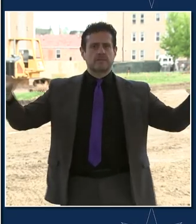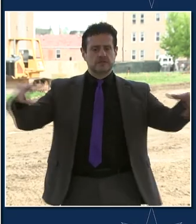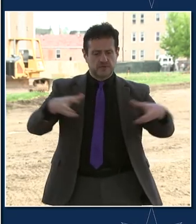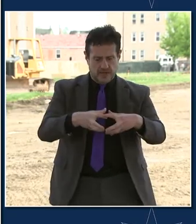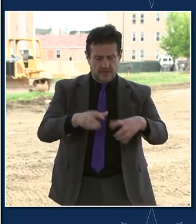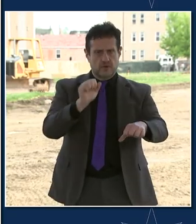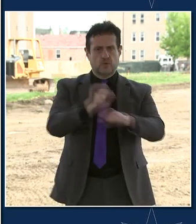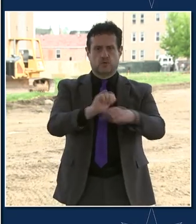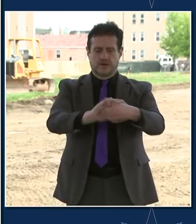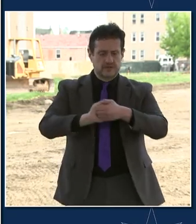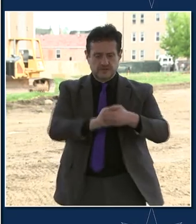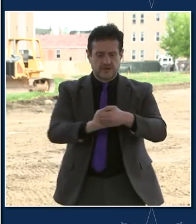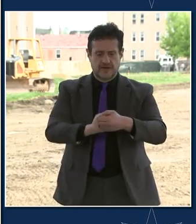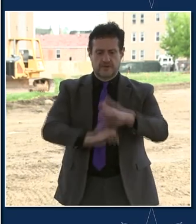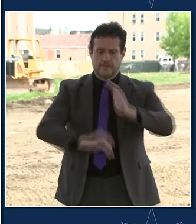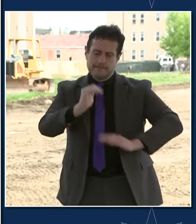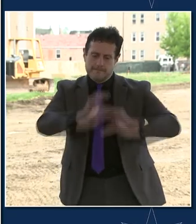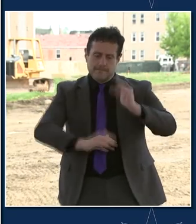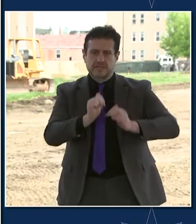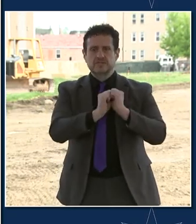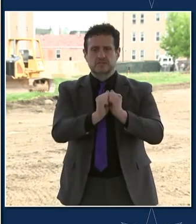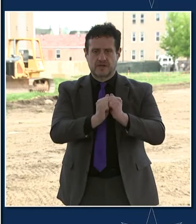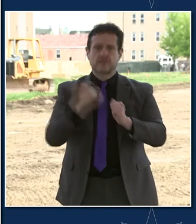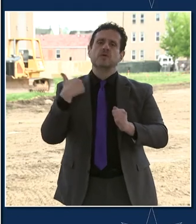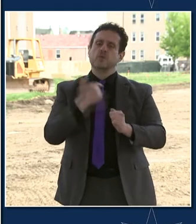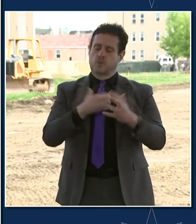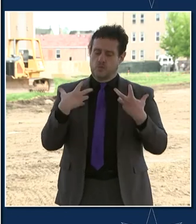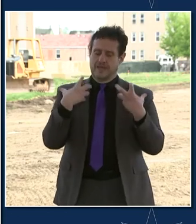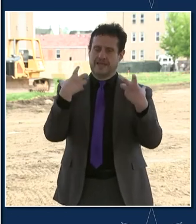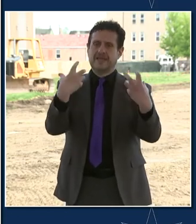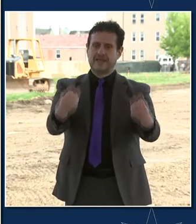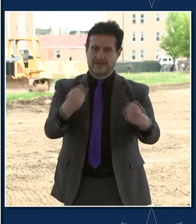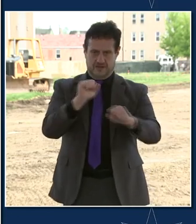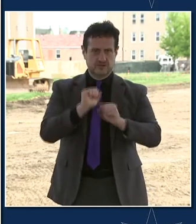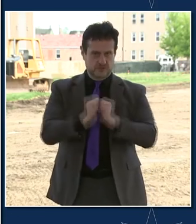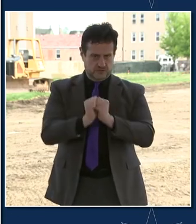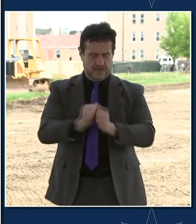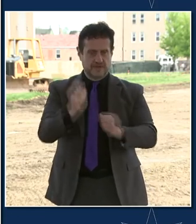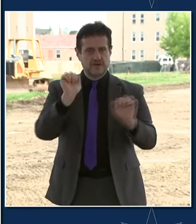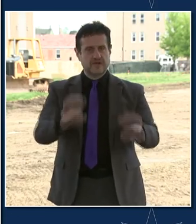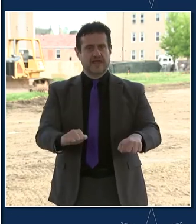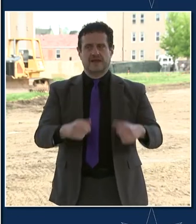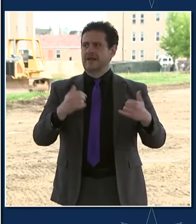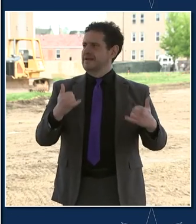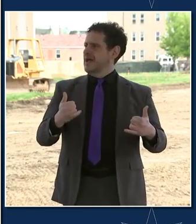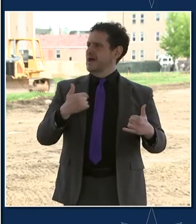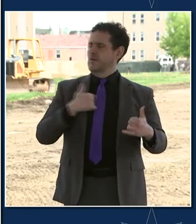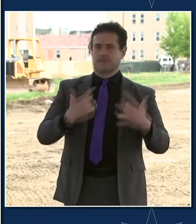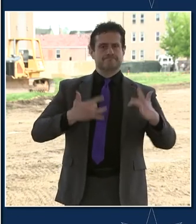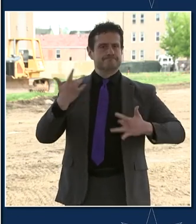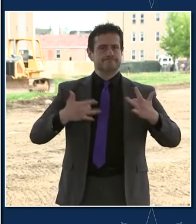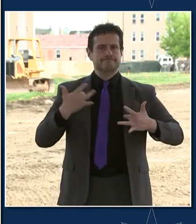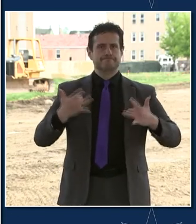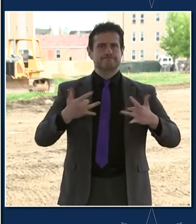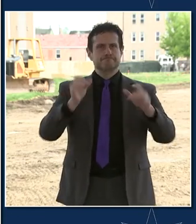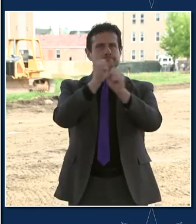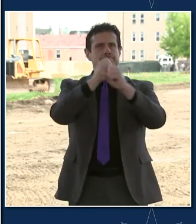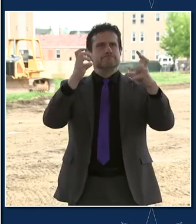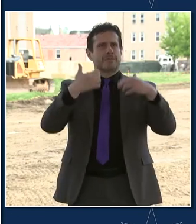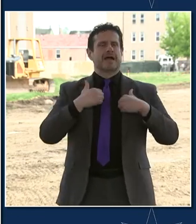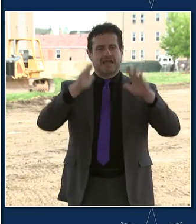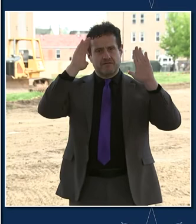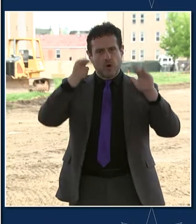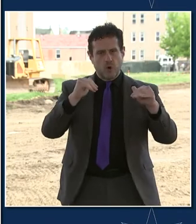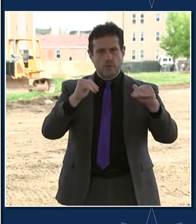building together, we can heal together. And so coming out of this, I'm excited, I'm hopeful, I'm